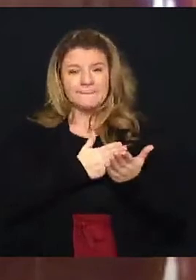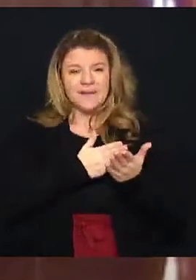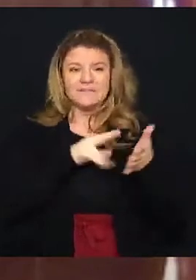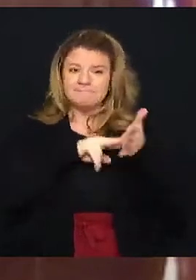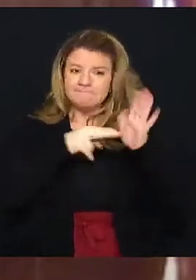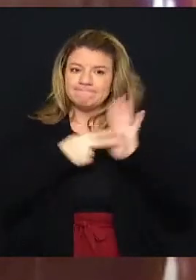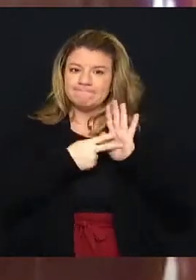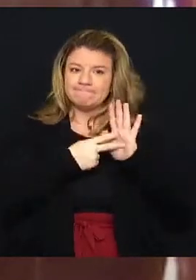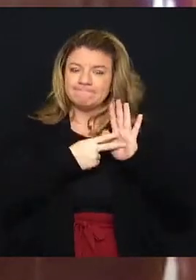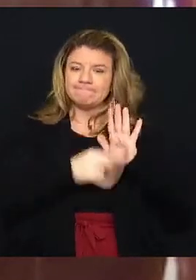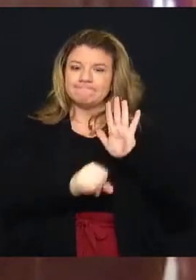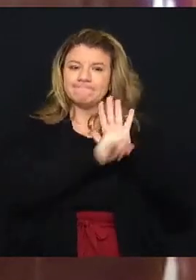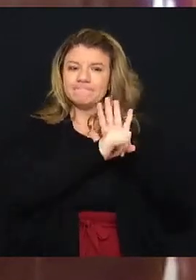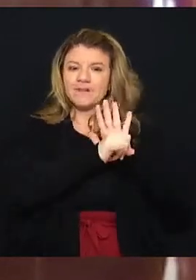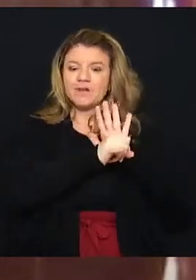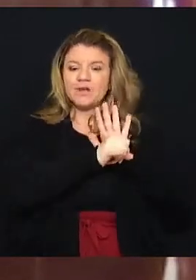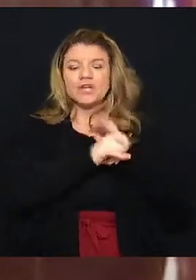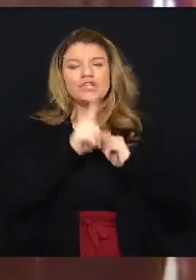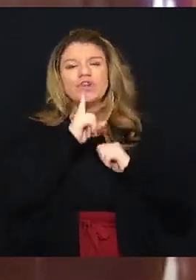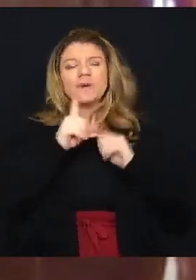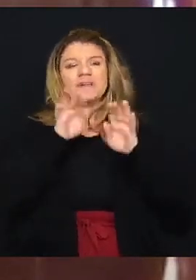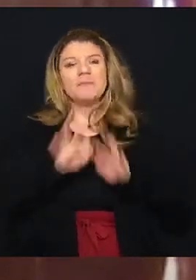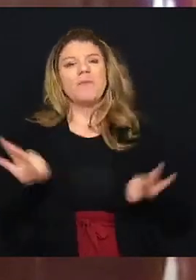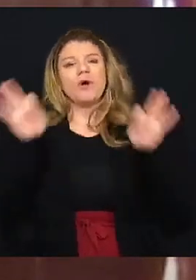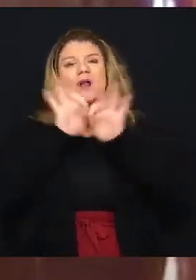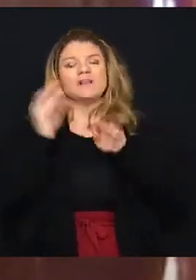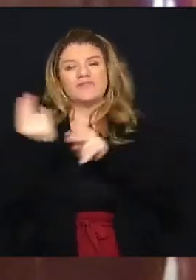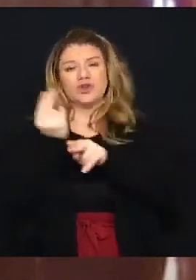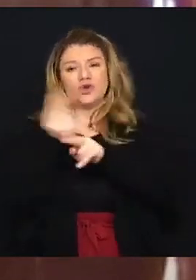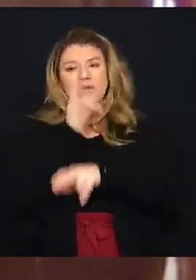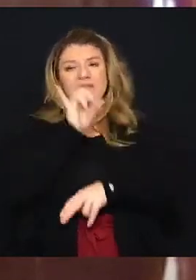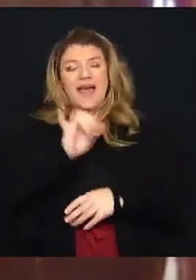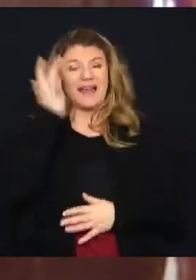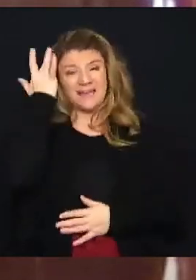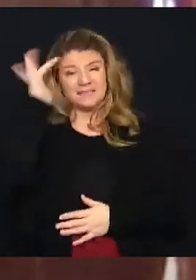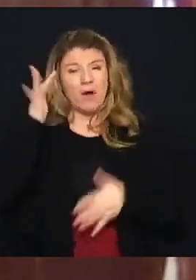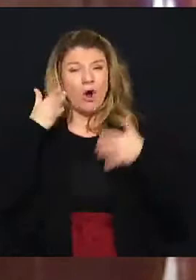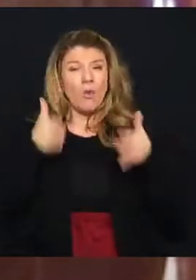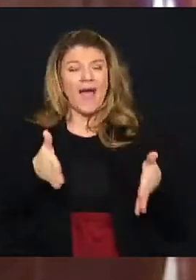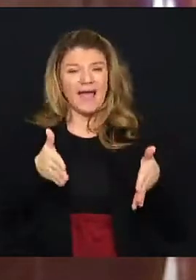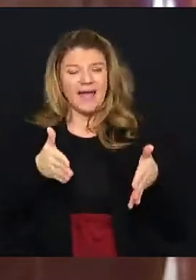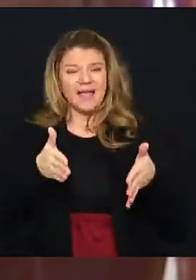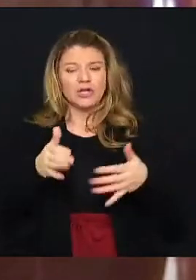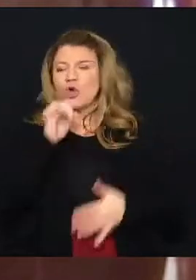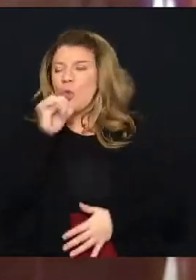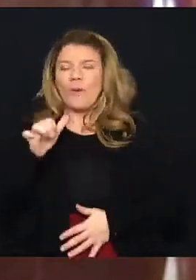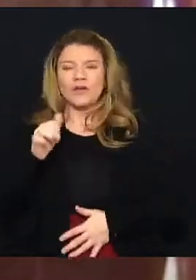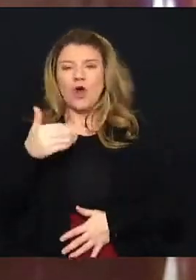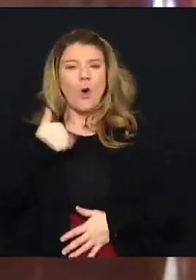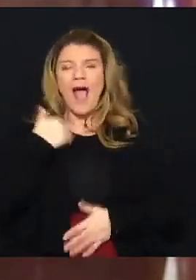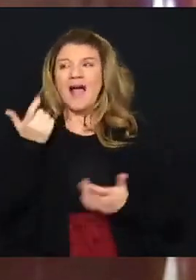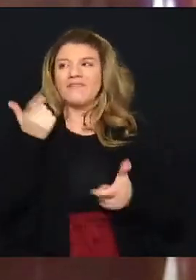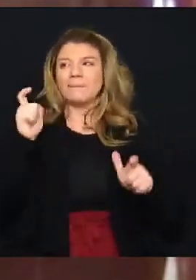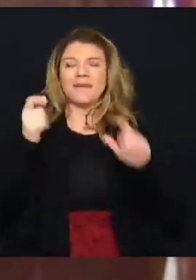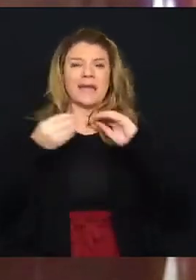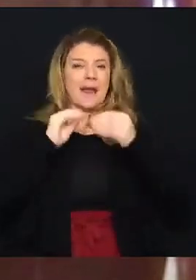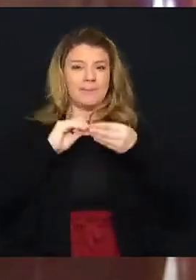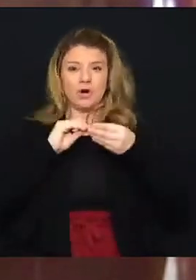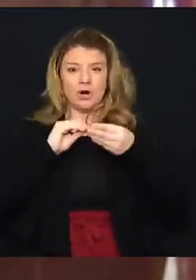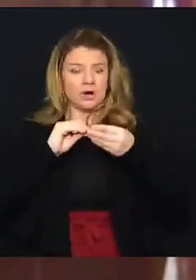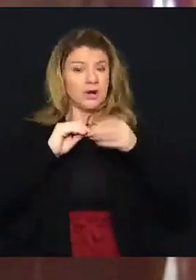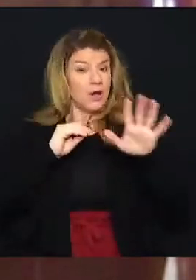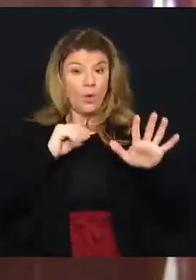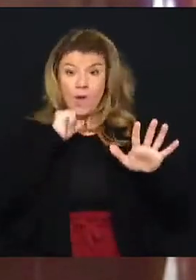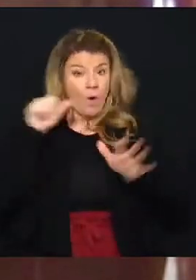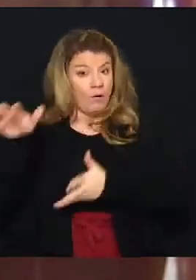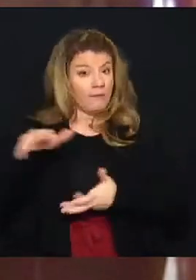contraindications. So it's going to be important for us to use these in a very smart way, since we don't have a huge number of them to begin with, but also